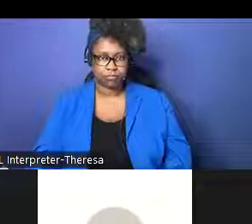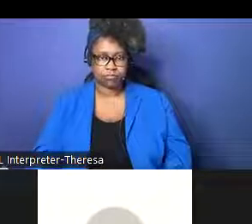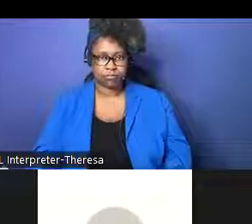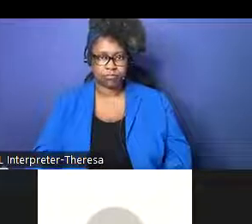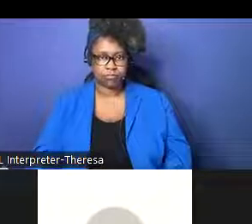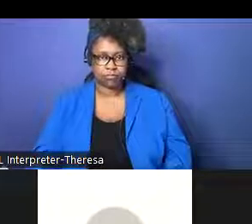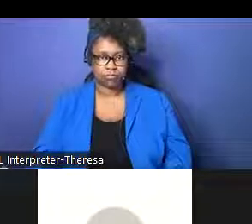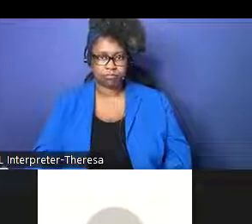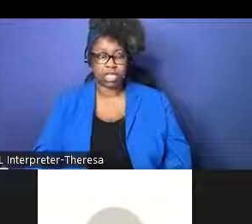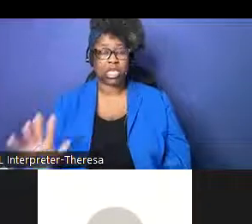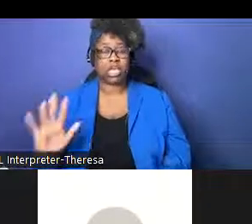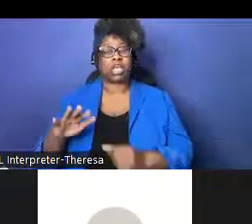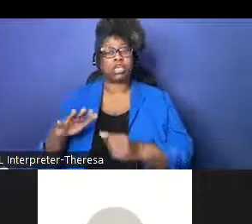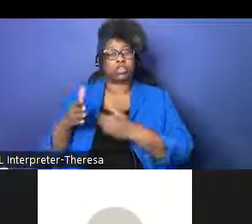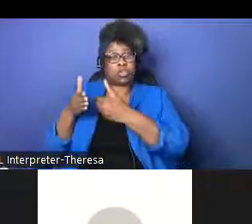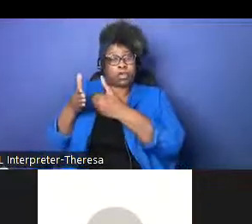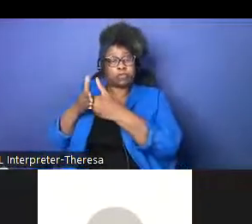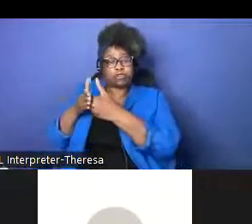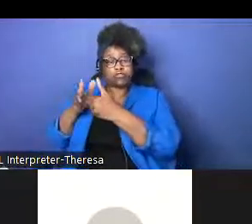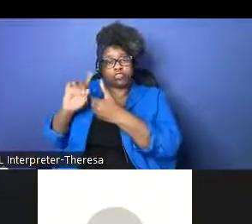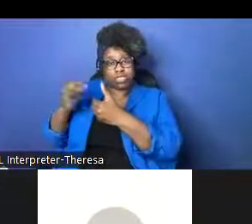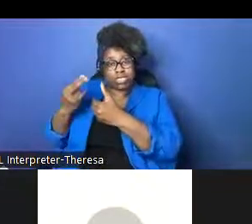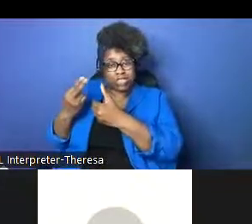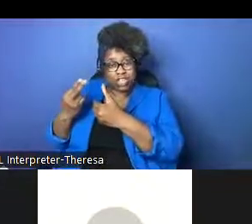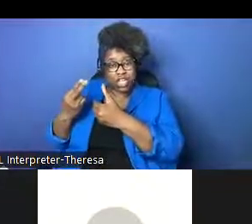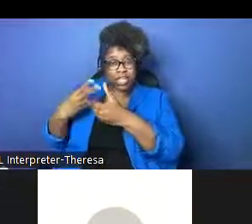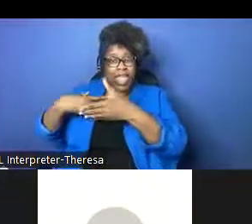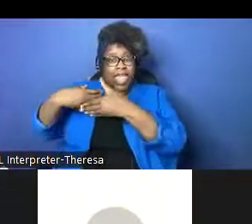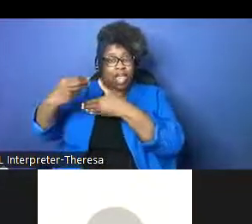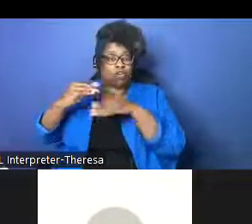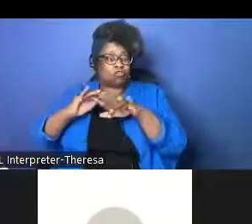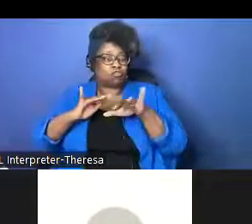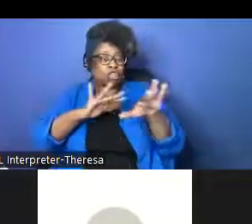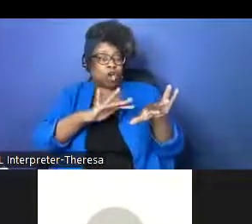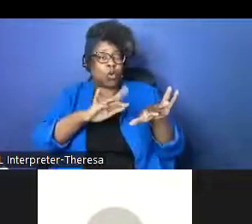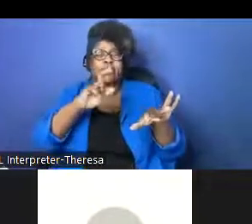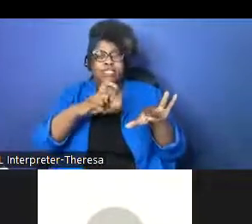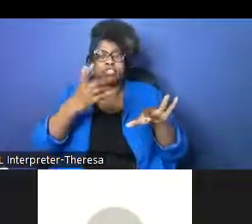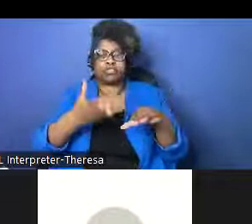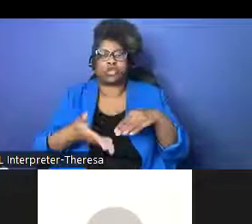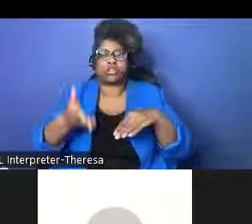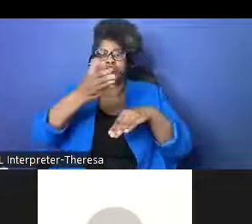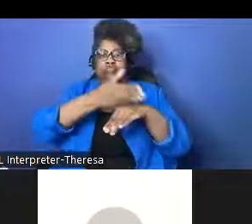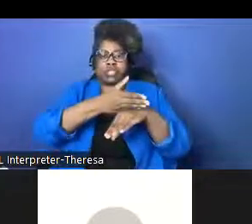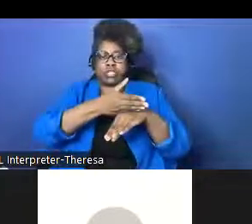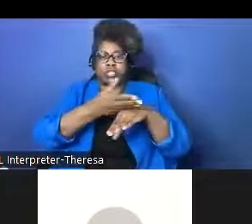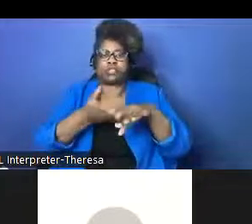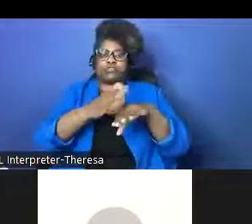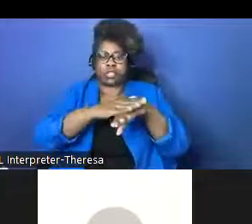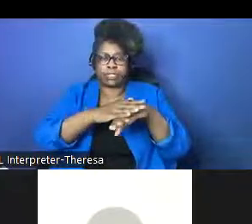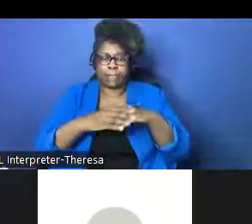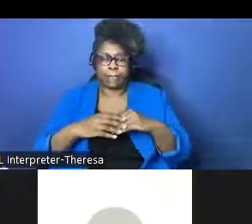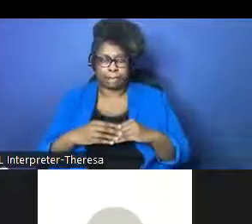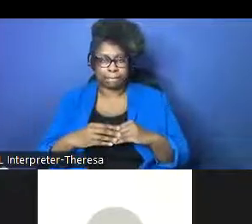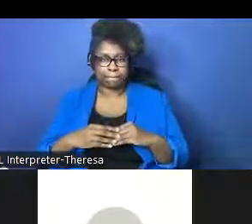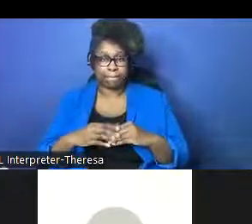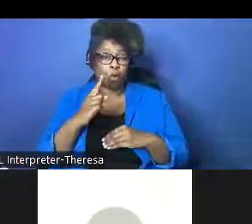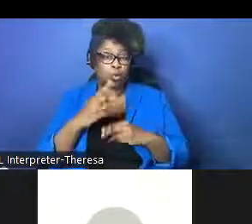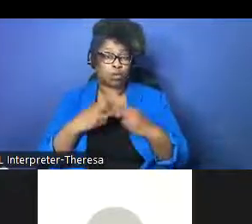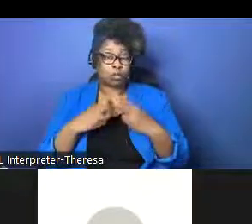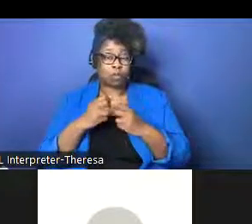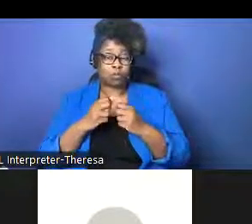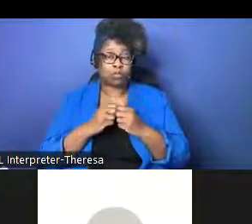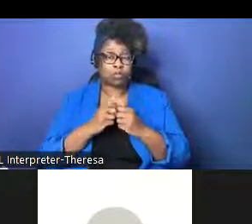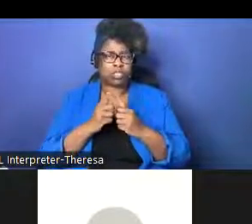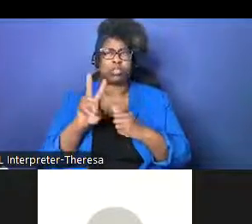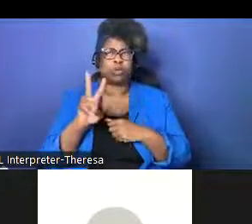peripheral ditch would partially need to be increased because one of the main problem areas in flooding to the